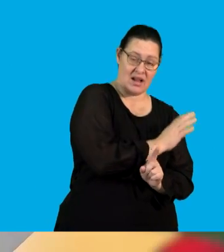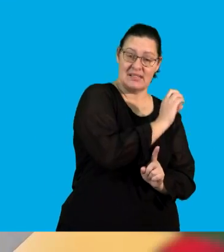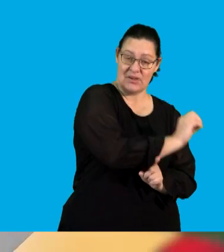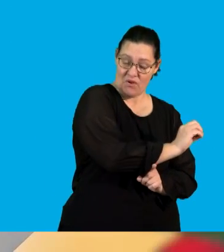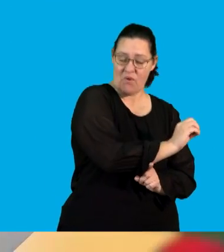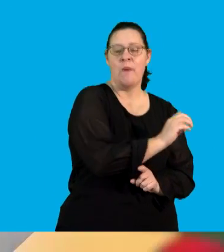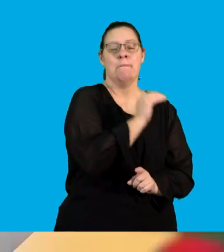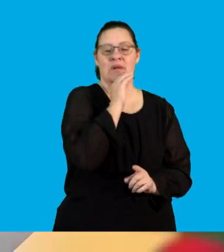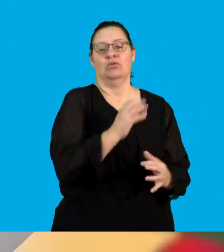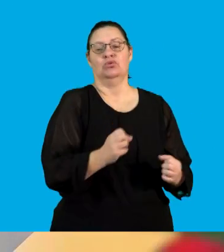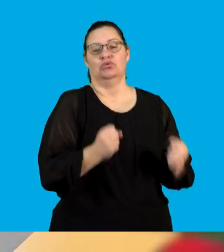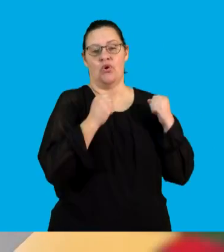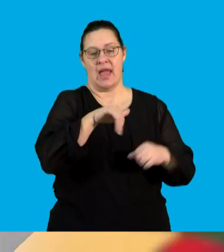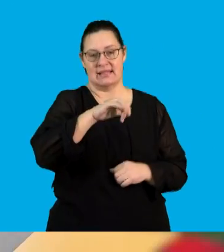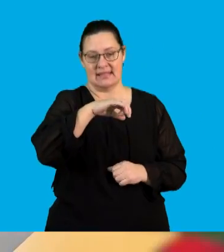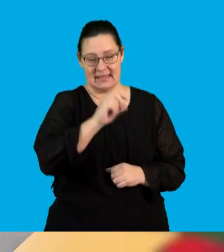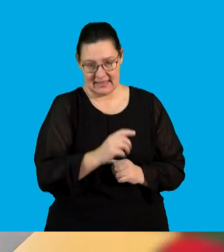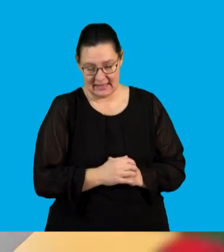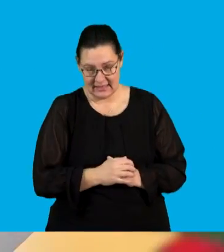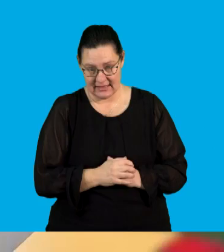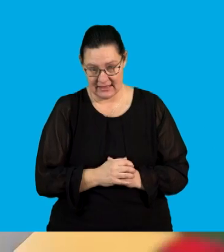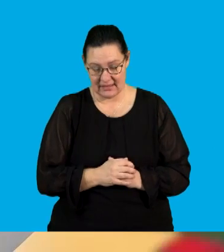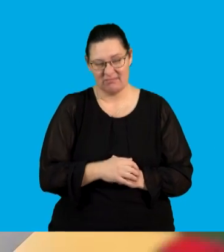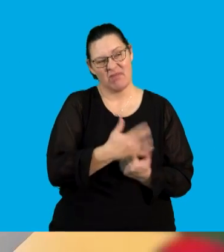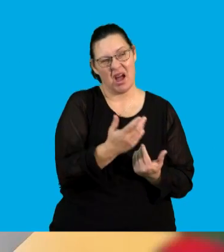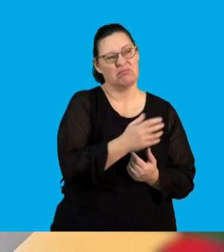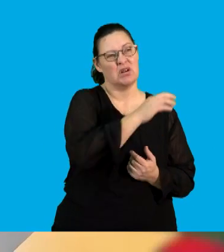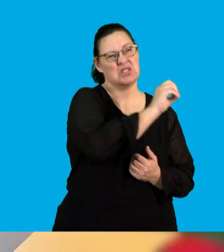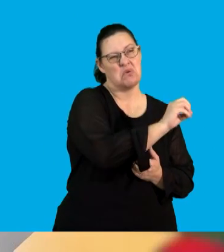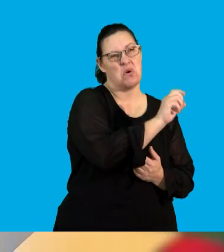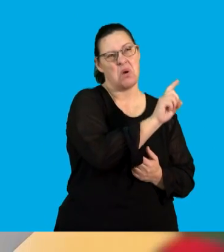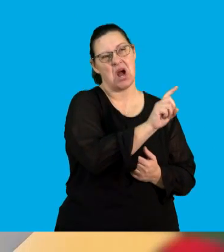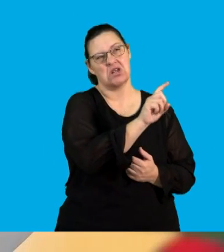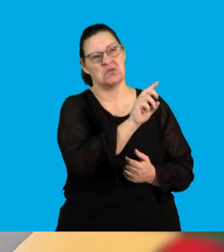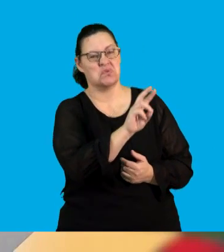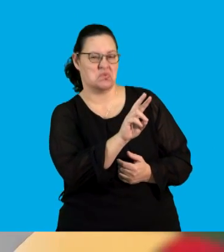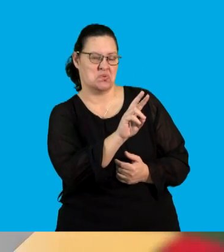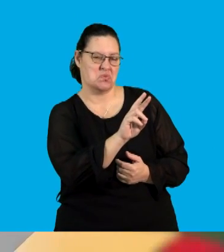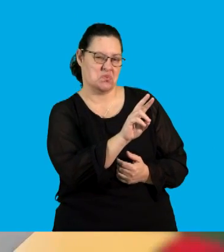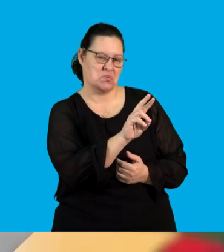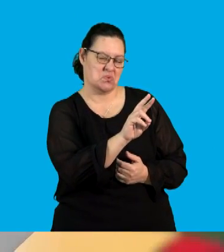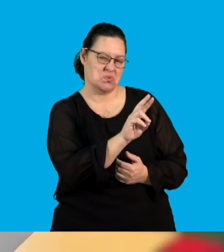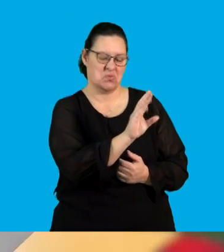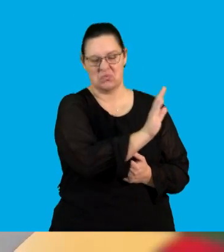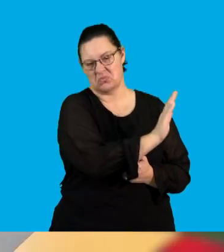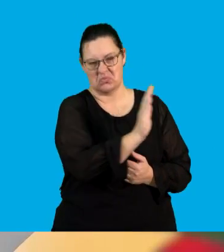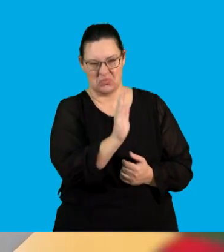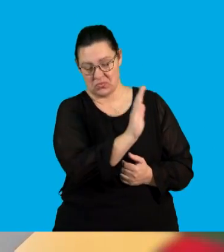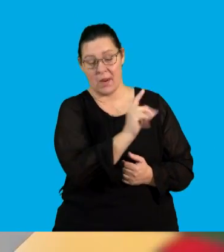closer we move towards 0, going to, let's say, 2, 1, and probably anything less than 1 but greater than